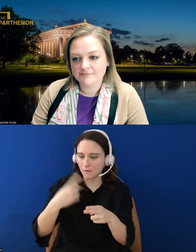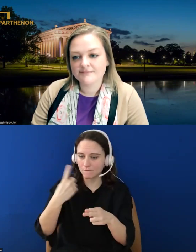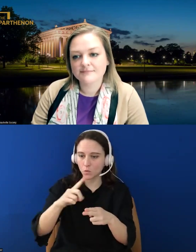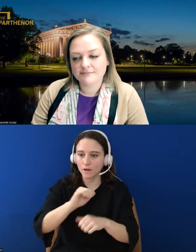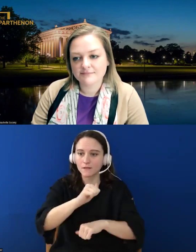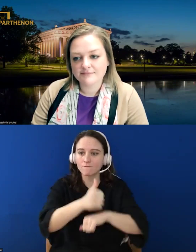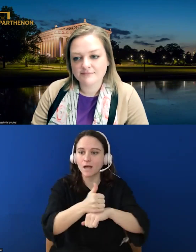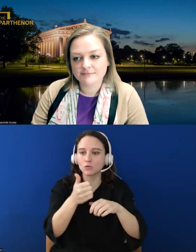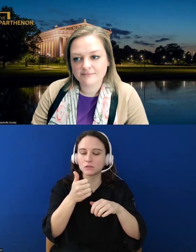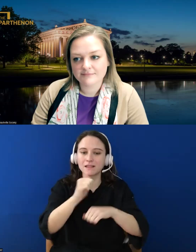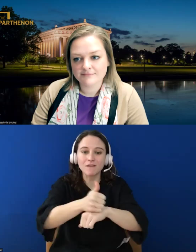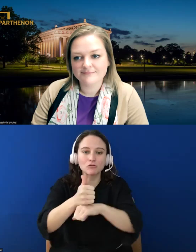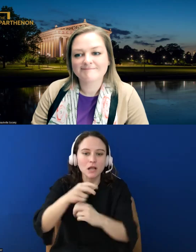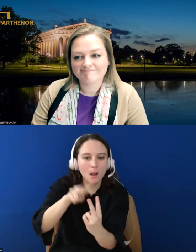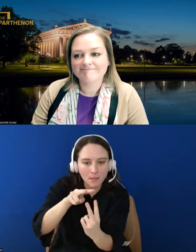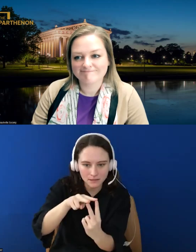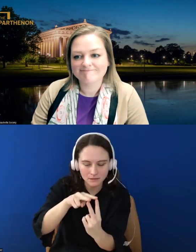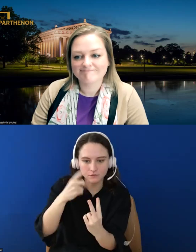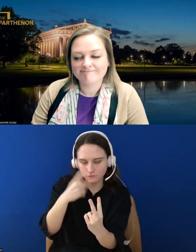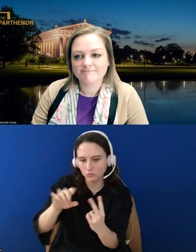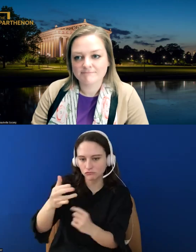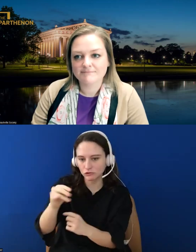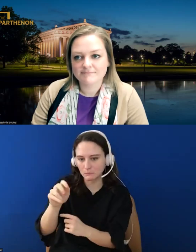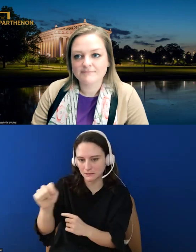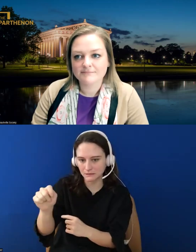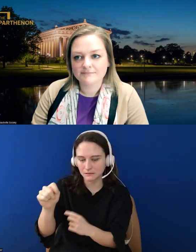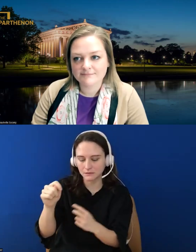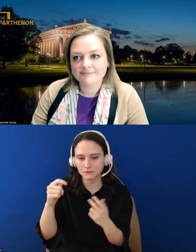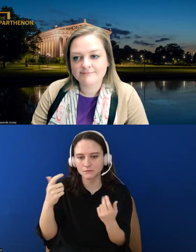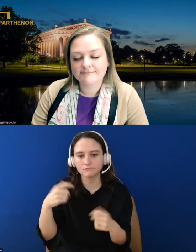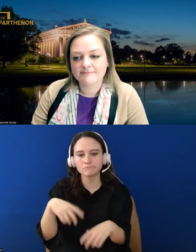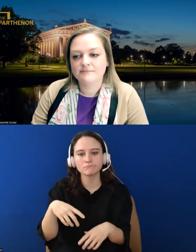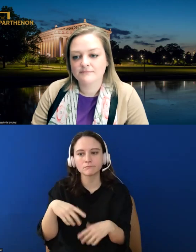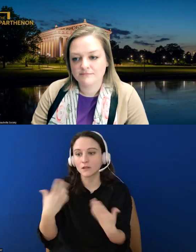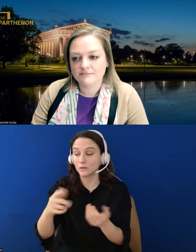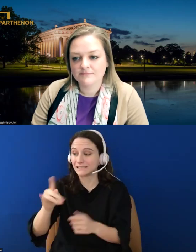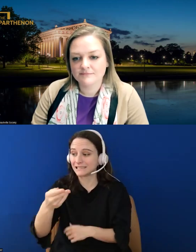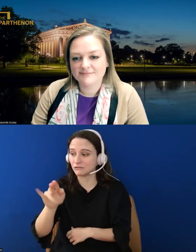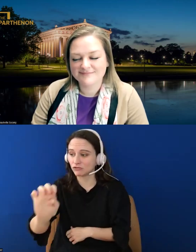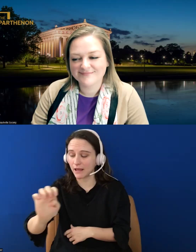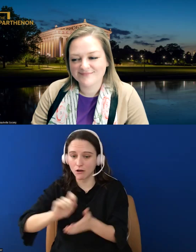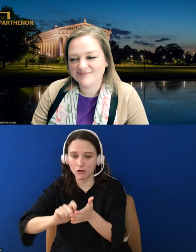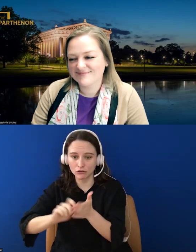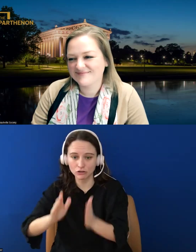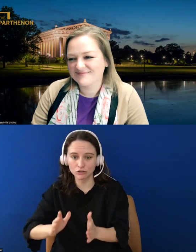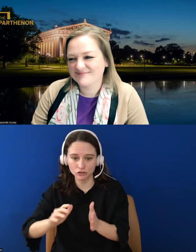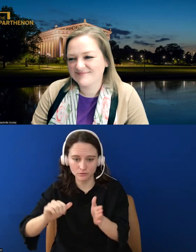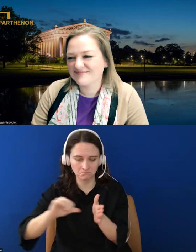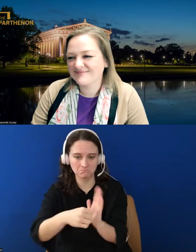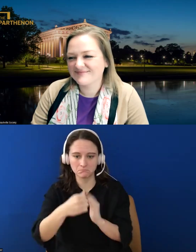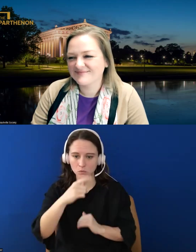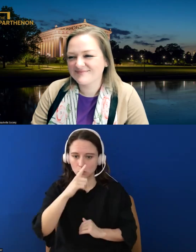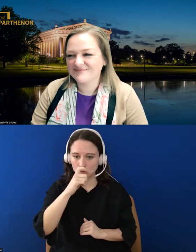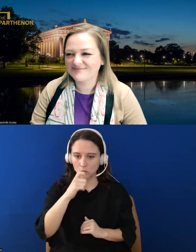founding couples of a chinamit. Basically, K'iche authors, the authors of these documents, highlight who were